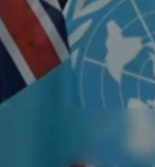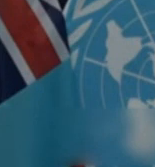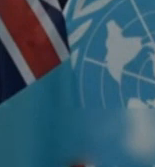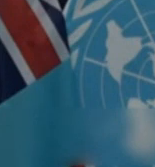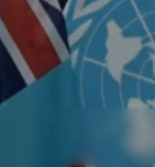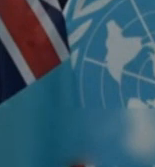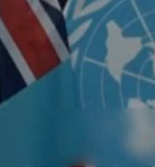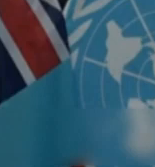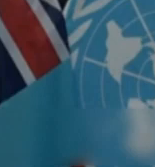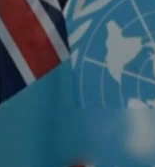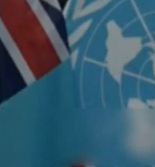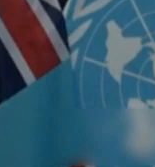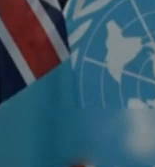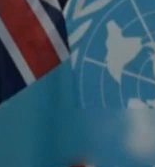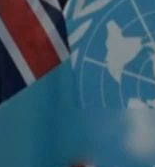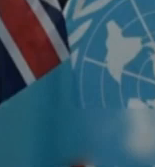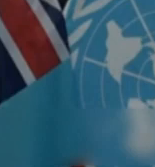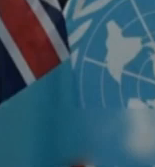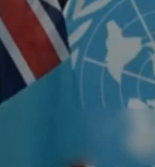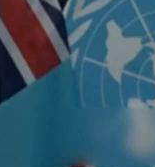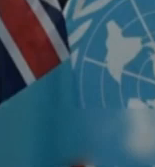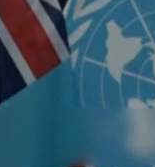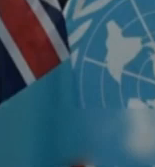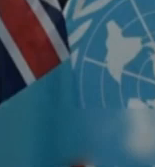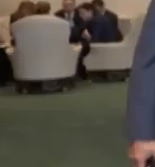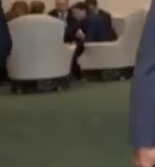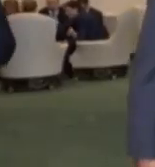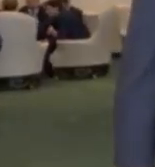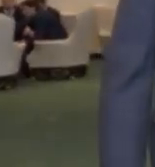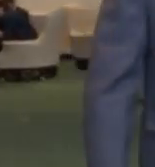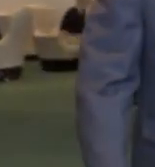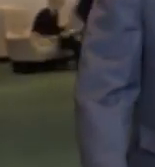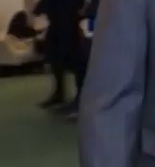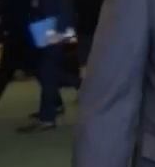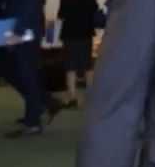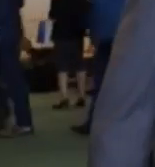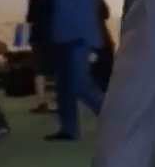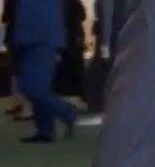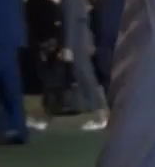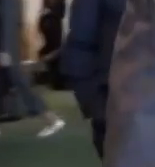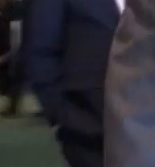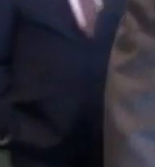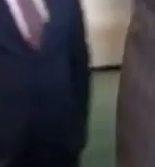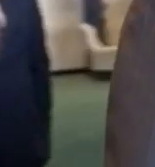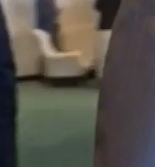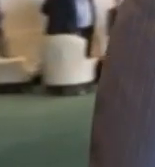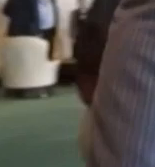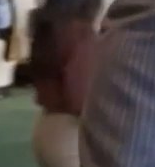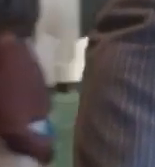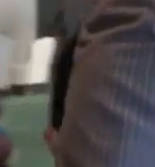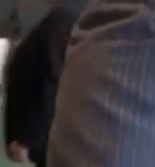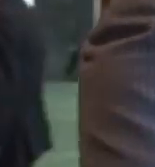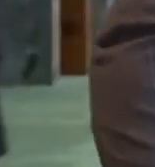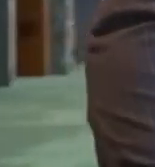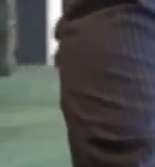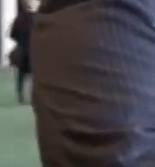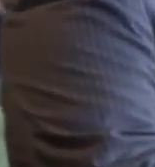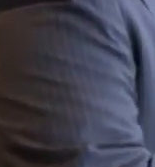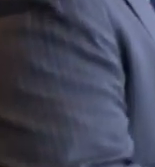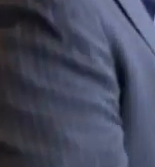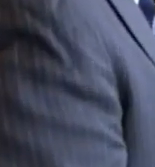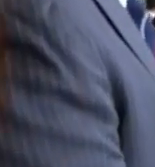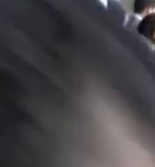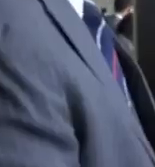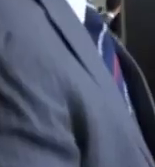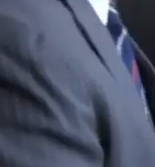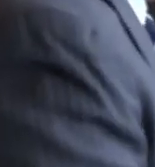is still only guaranteed for those who can afford it. Meanwhile, the Prime Minister says he can still recall the optimism and